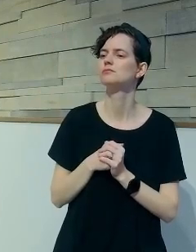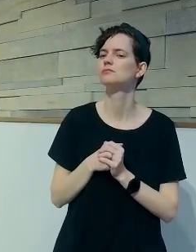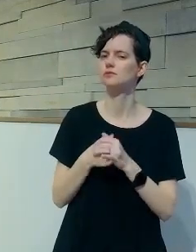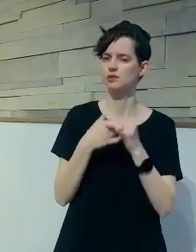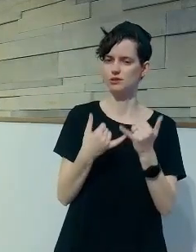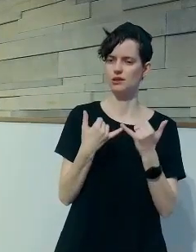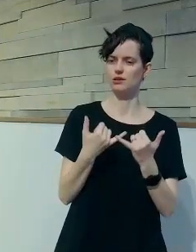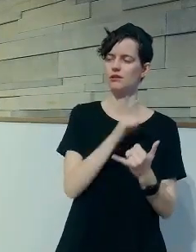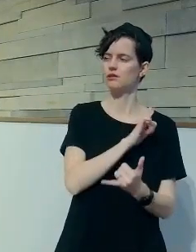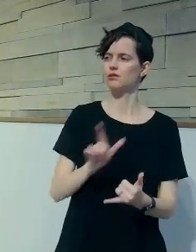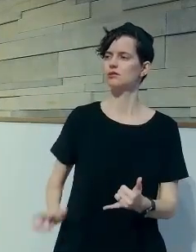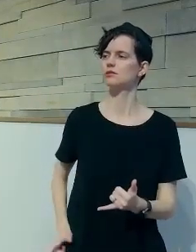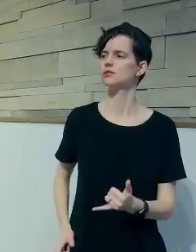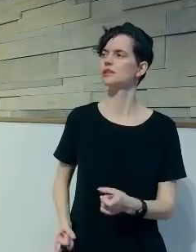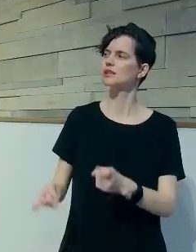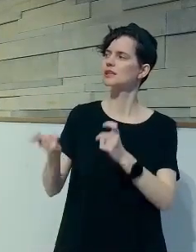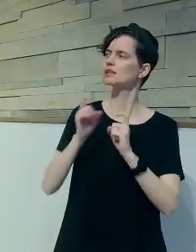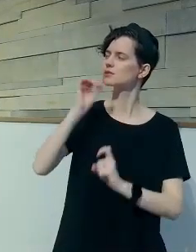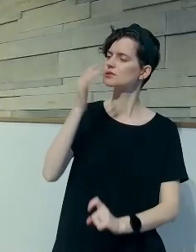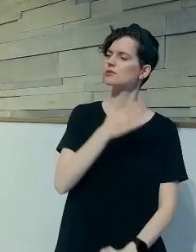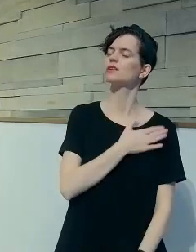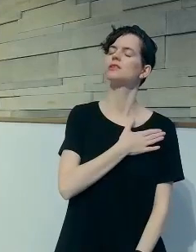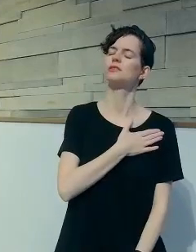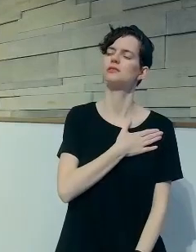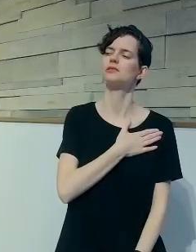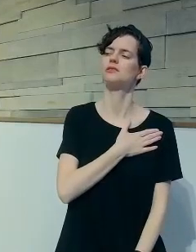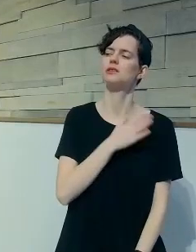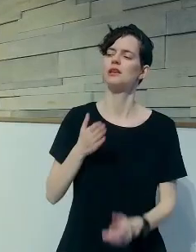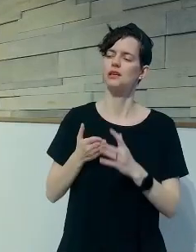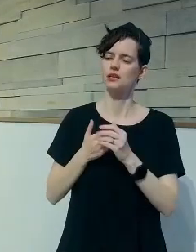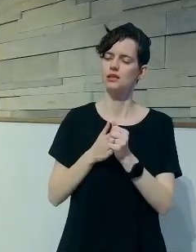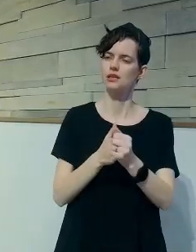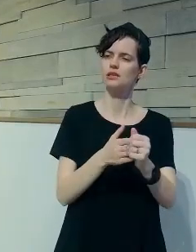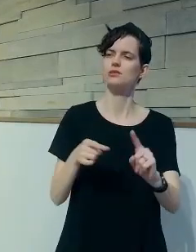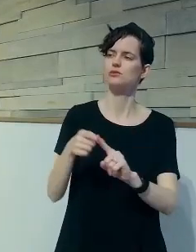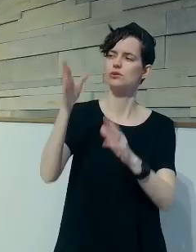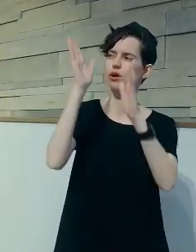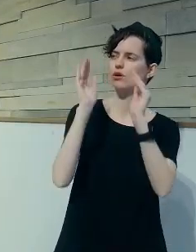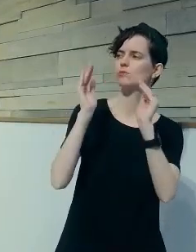And right now, Lord, grant us your grace that leads to hope.